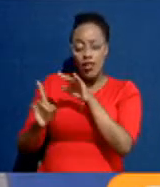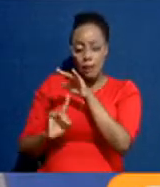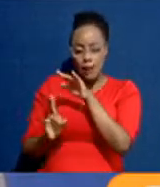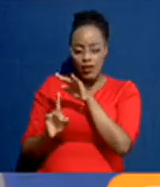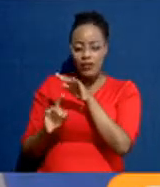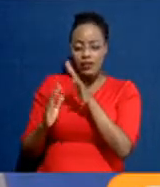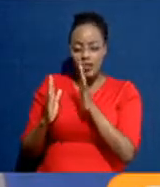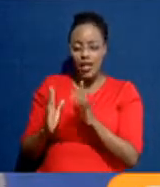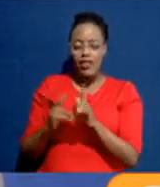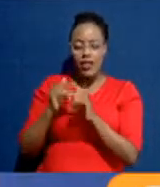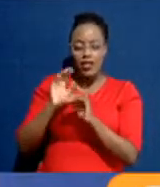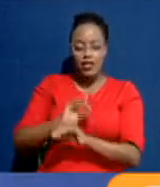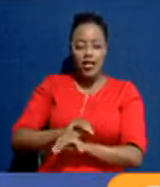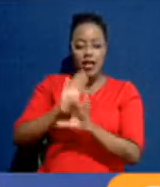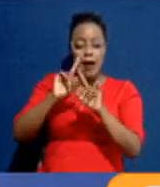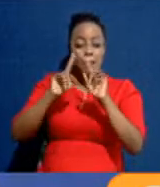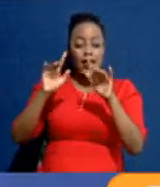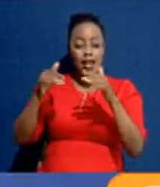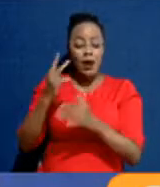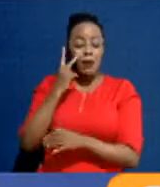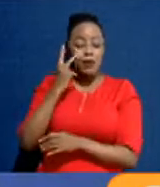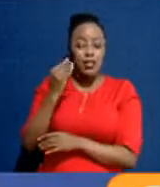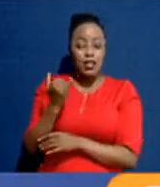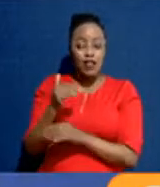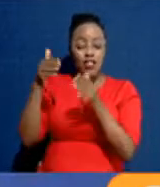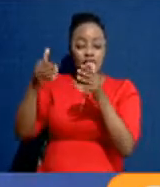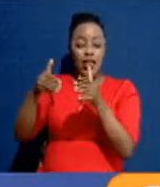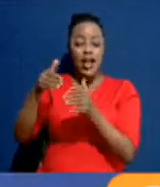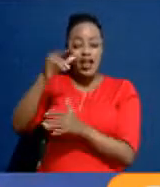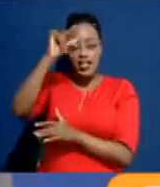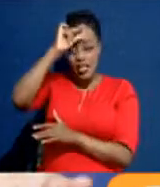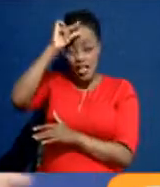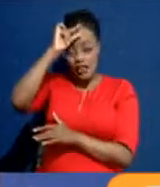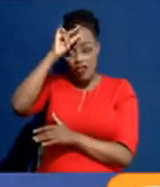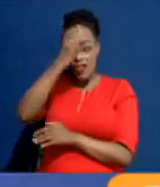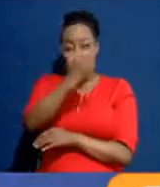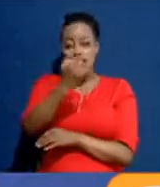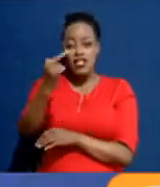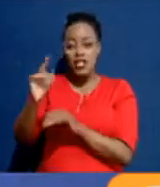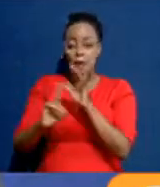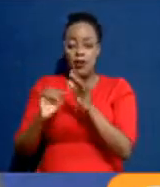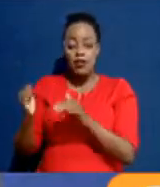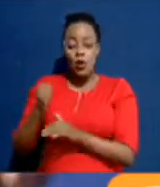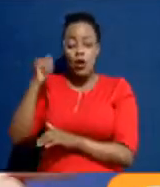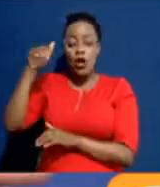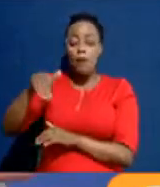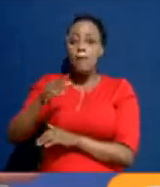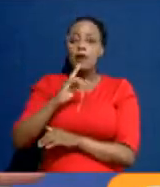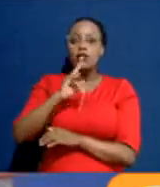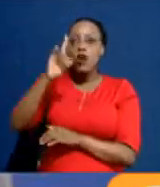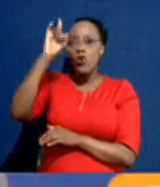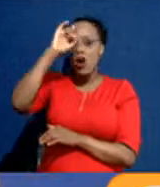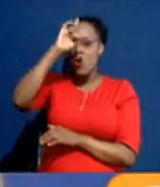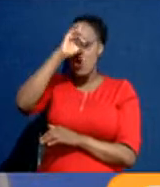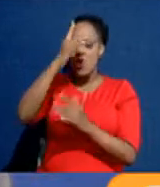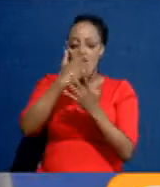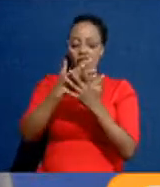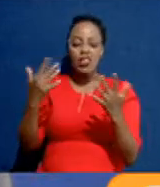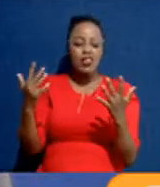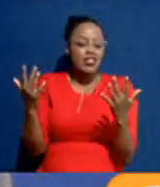is clear. Okay. But the way I see the current administration, each minister wakes up in the morning, says anything as